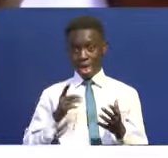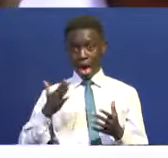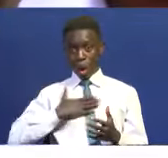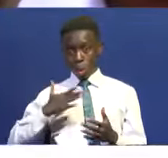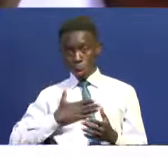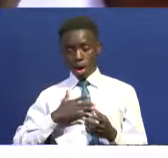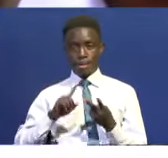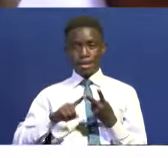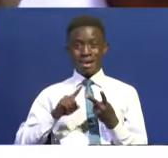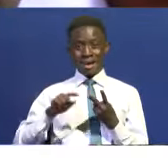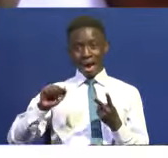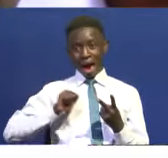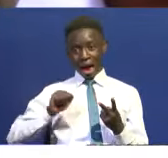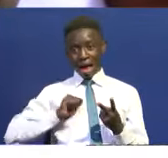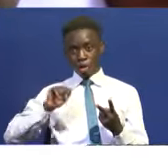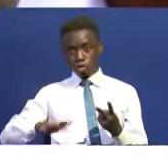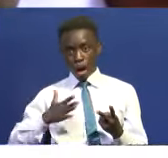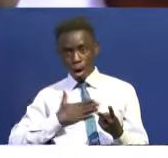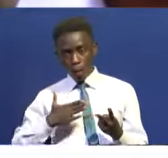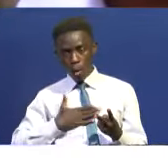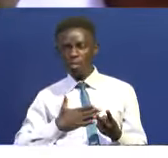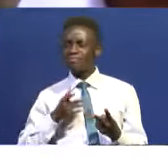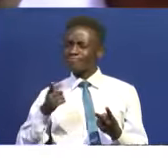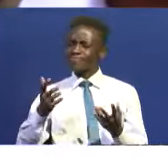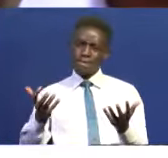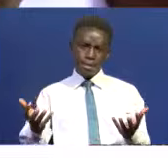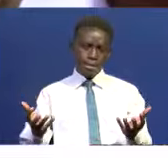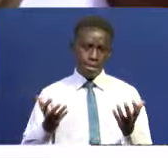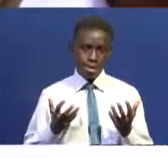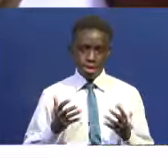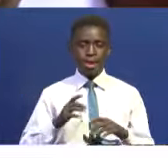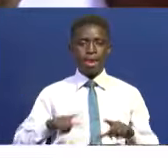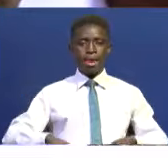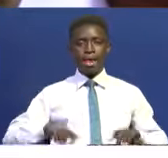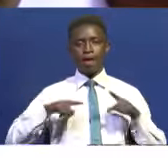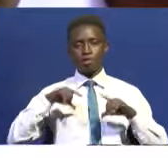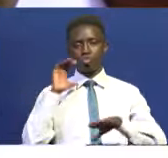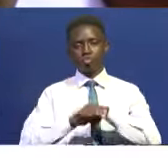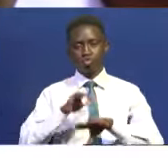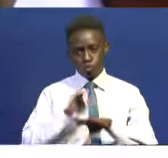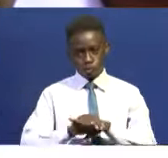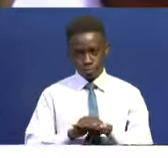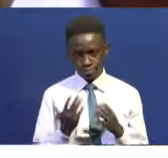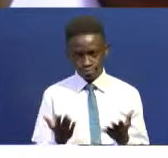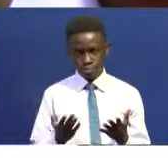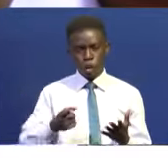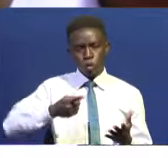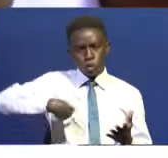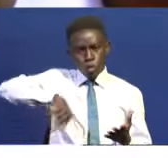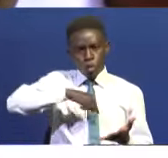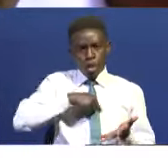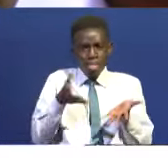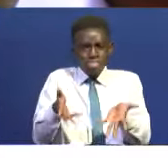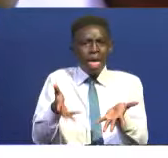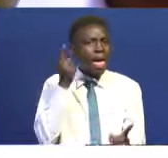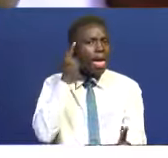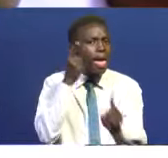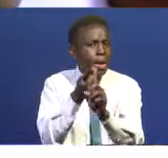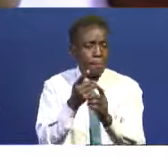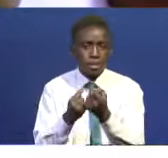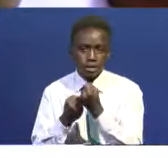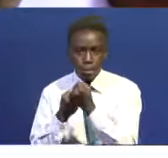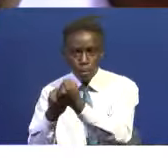good life, and we are there to support them. We are there to provide that, and I think